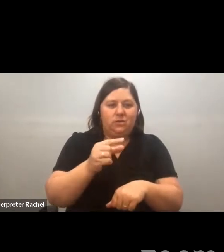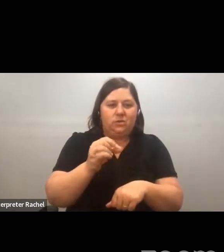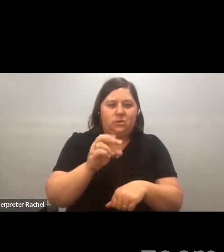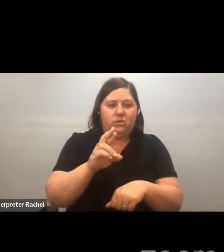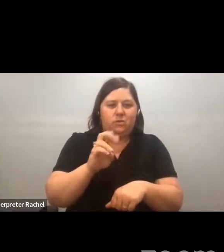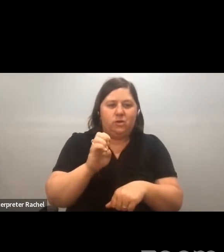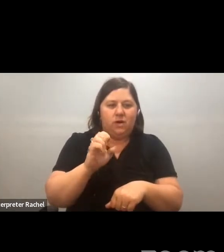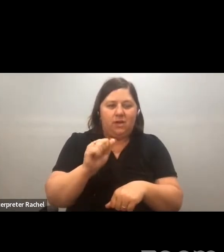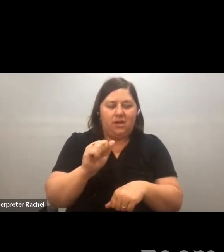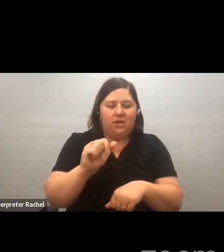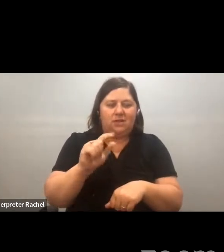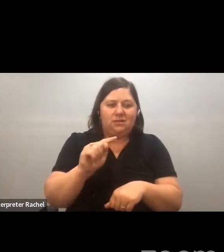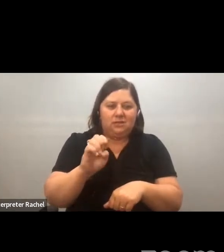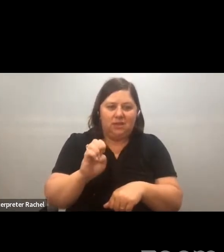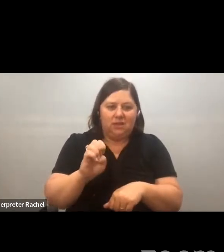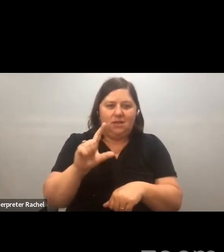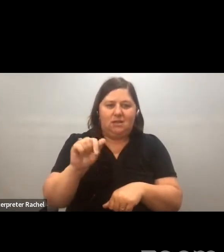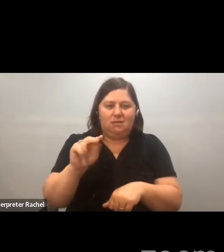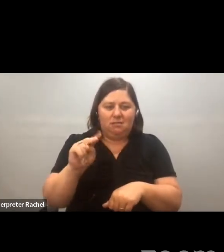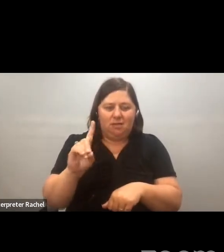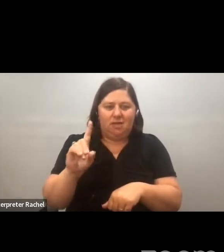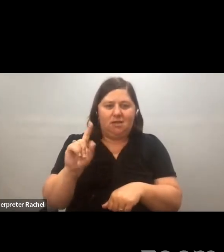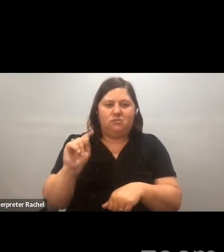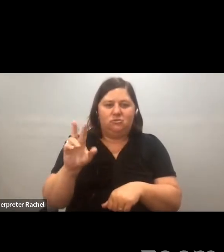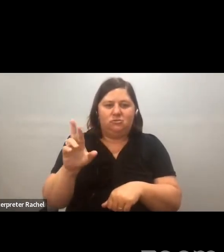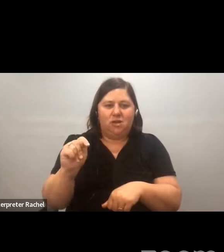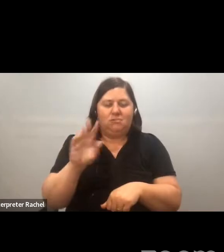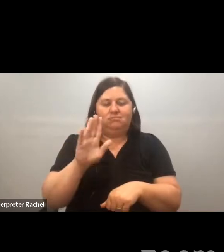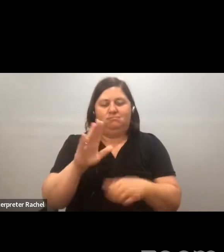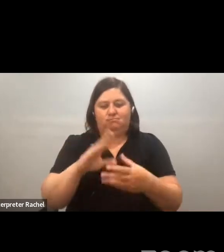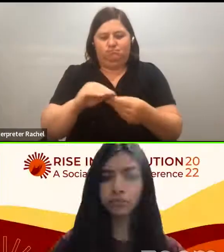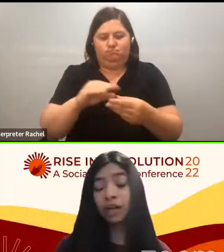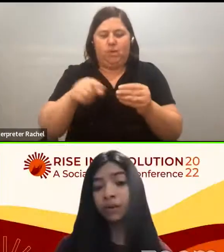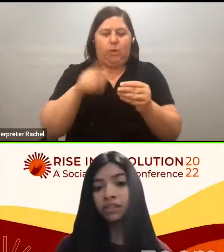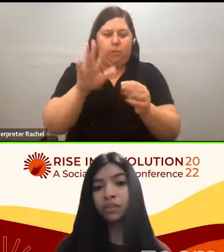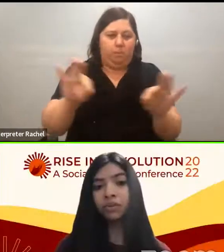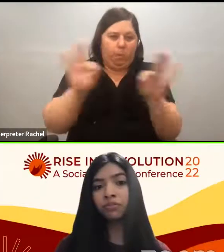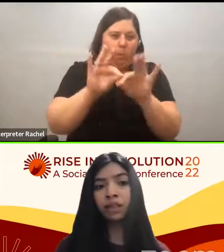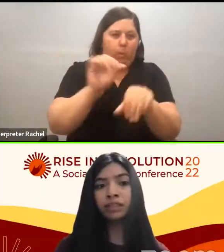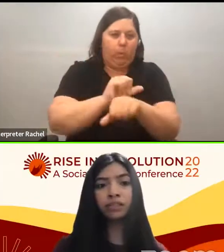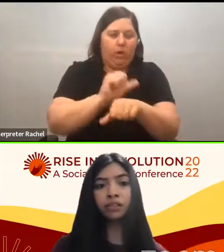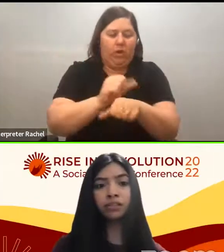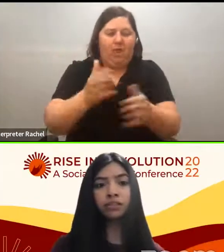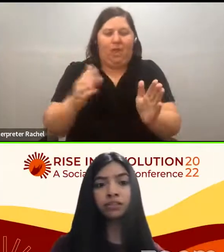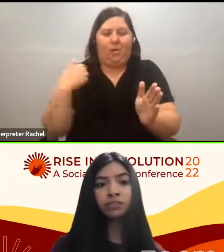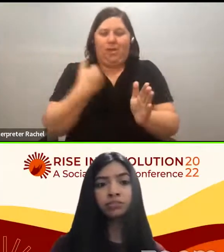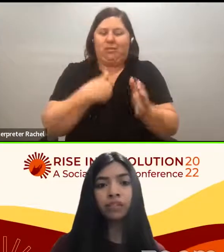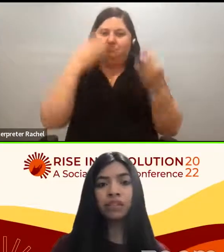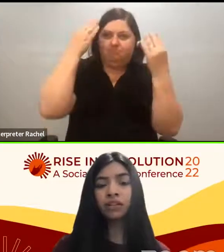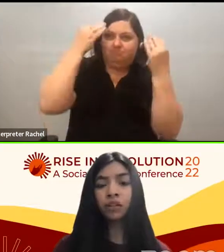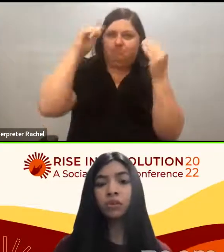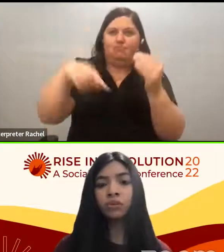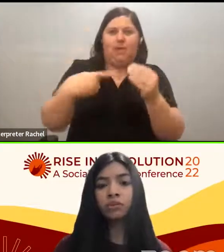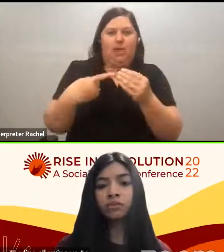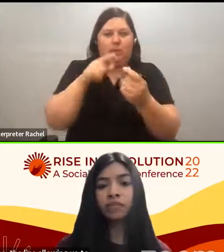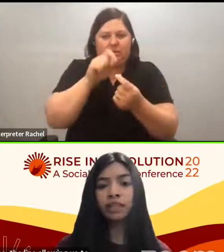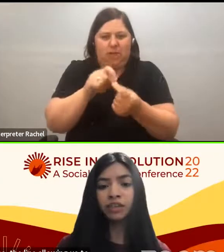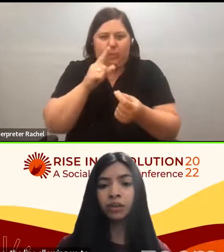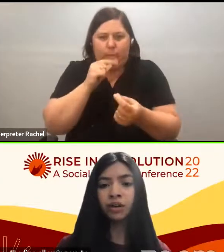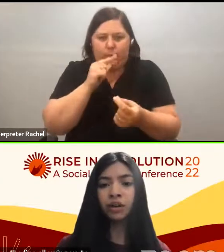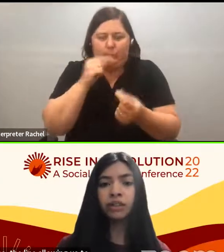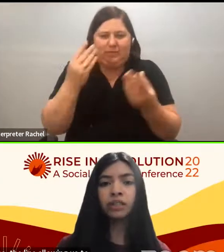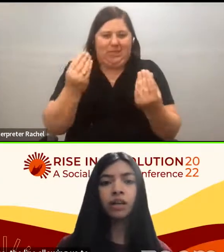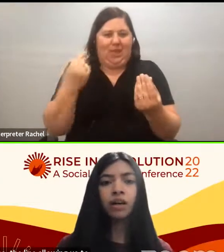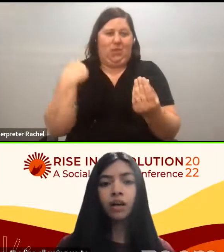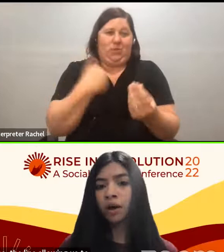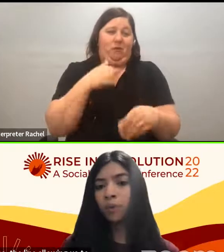know, and sharing all the important and necessary work you are all doing, and of course, allowing us to reflect on exactly whose land